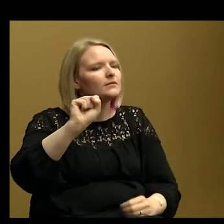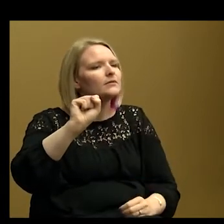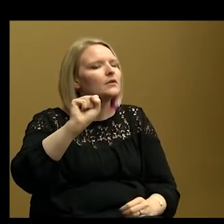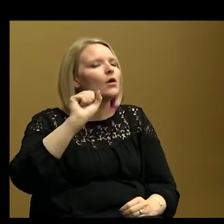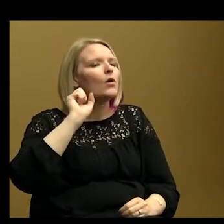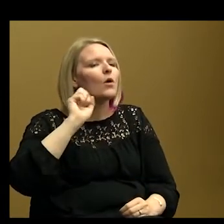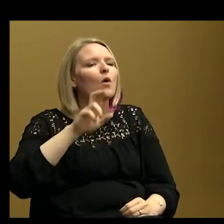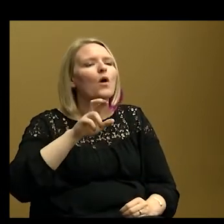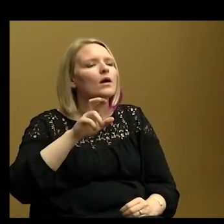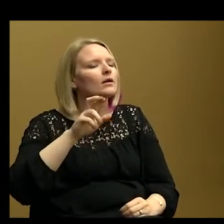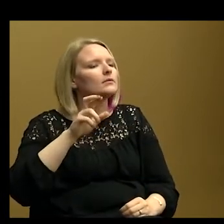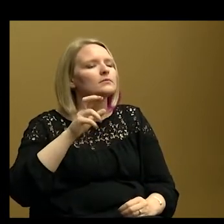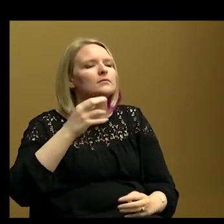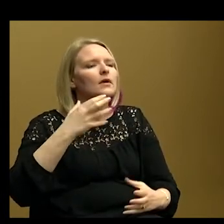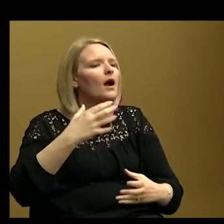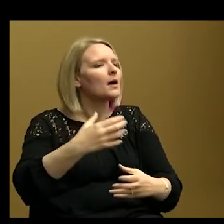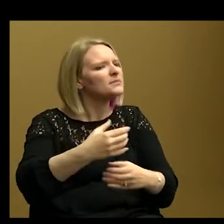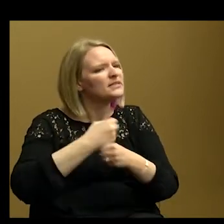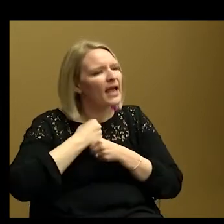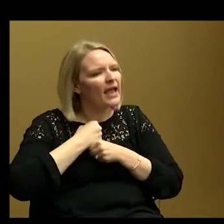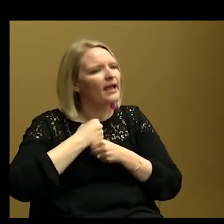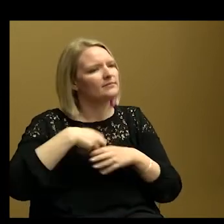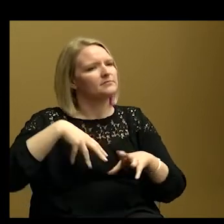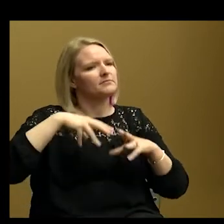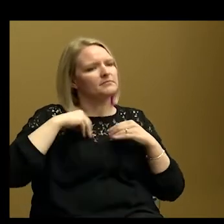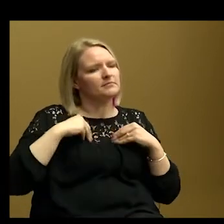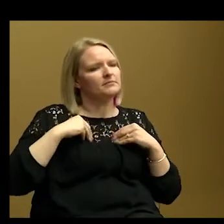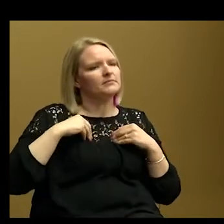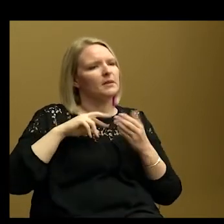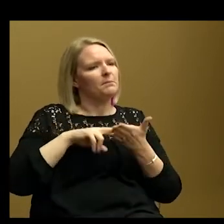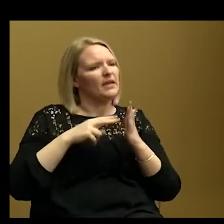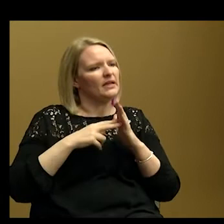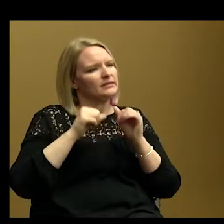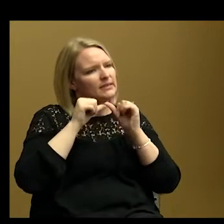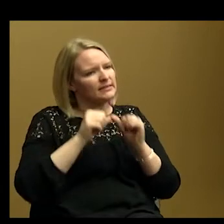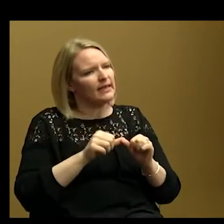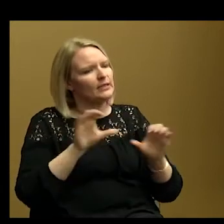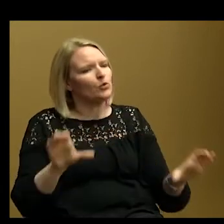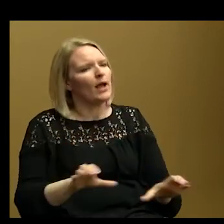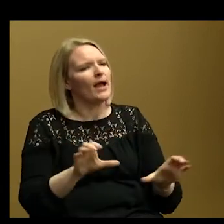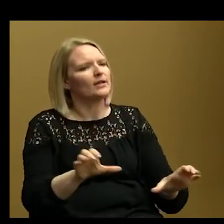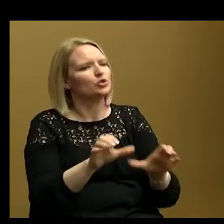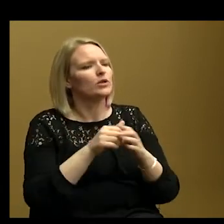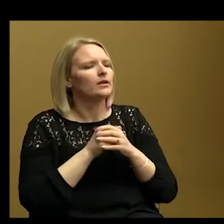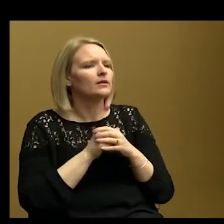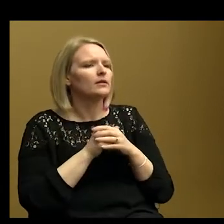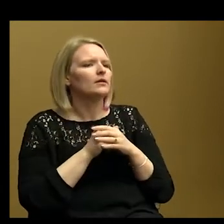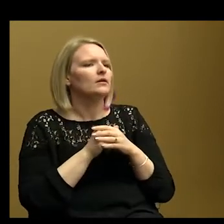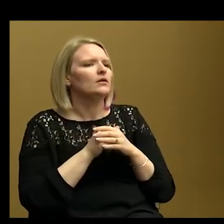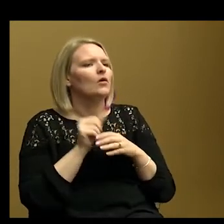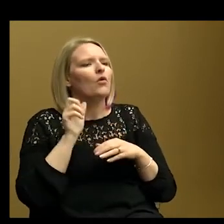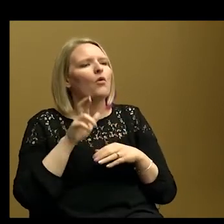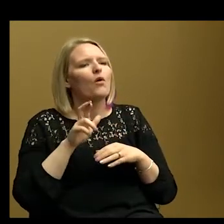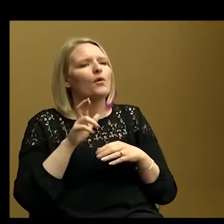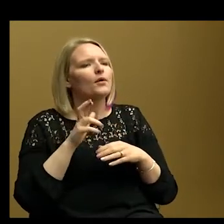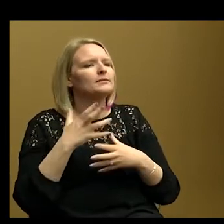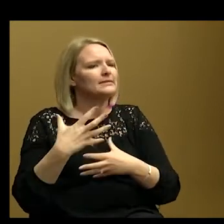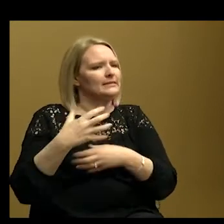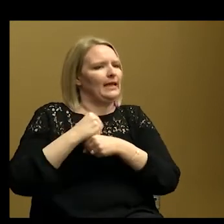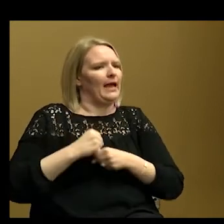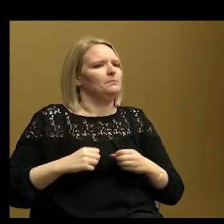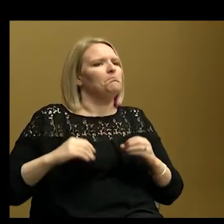or to obtain would mean being able to continue an action or obtain more of